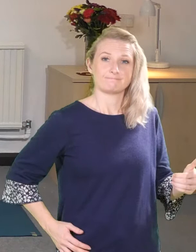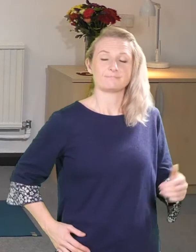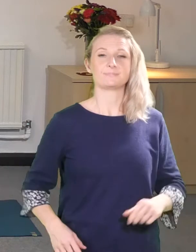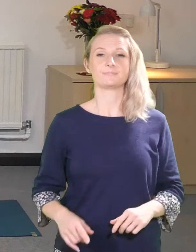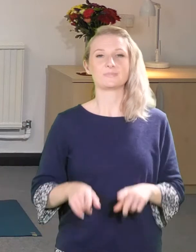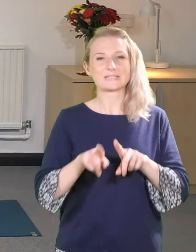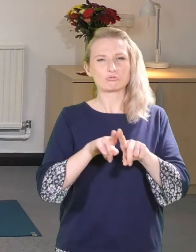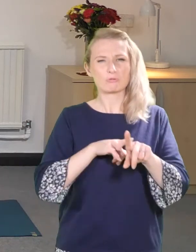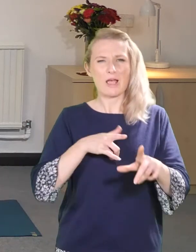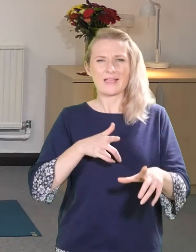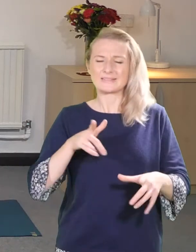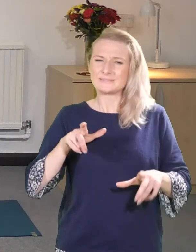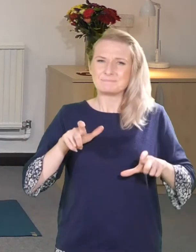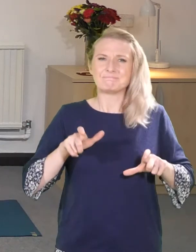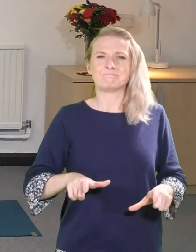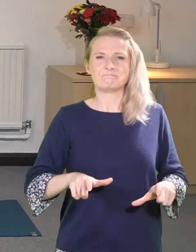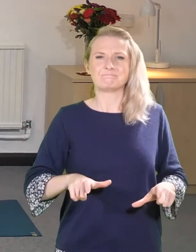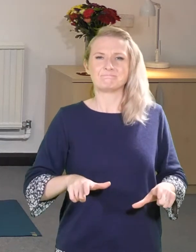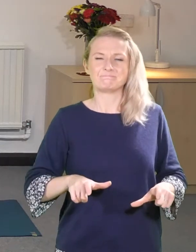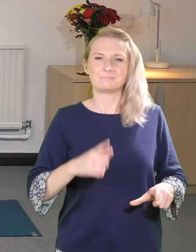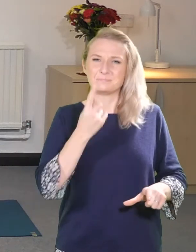if you can.